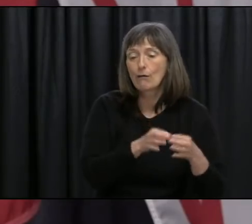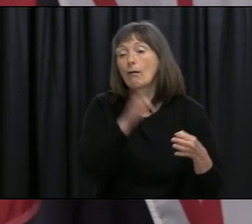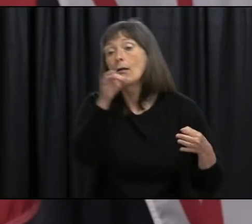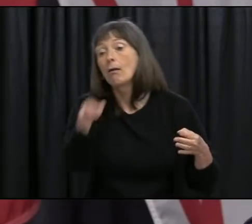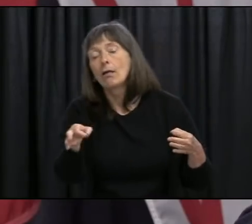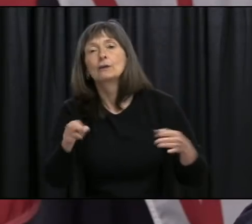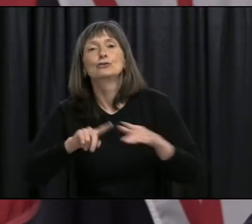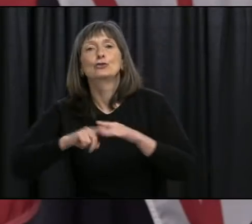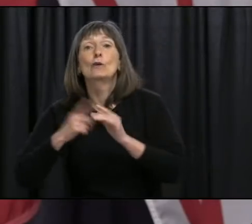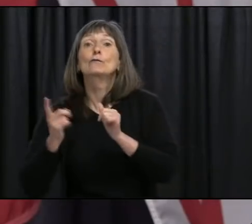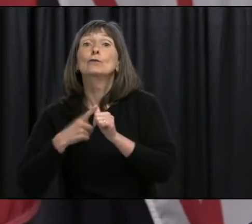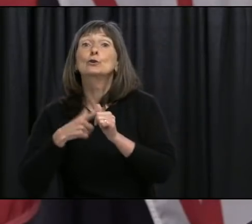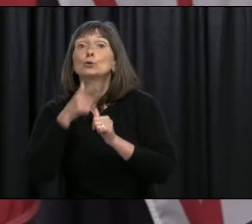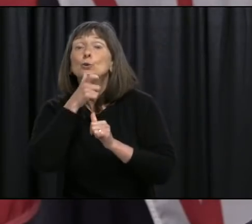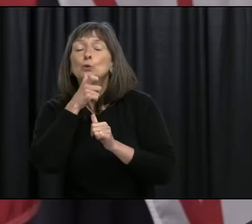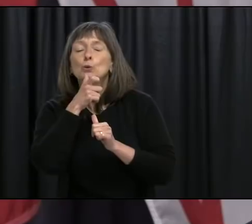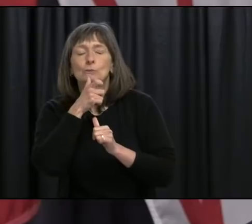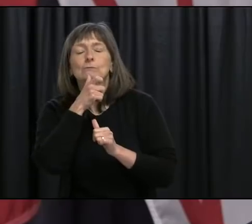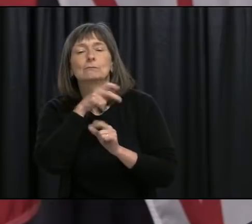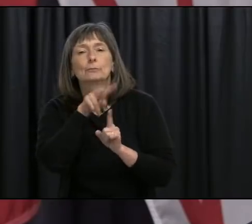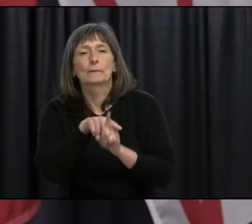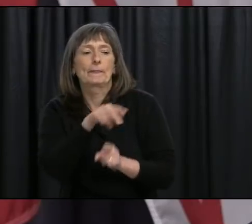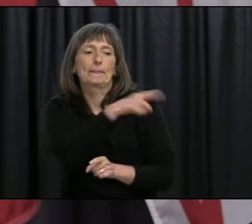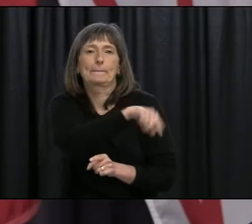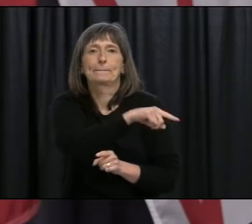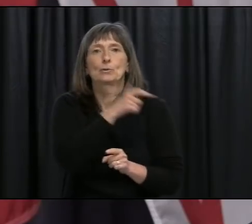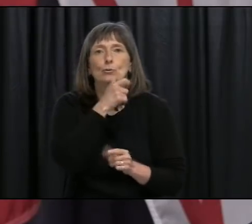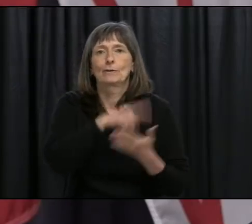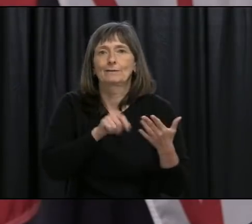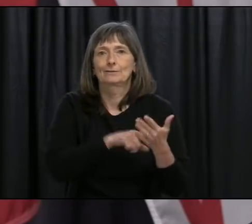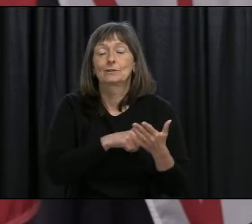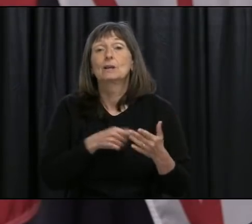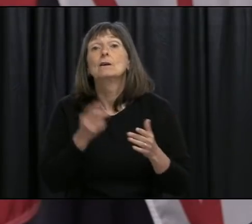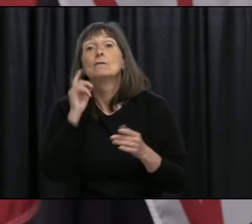so the number to make an appointment is